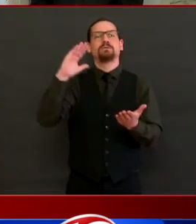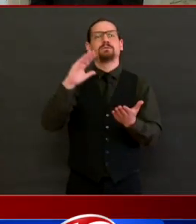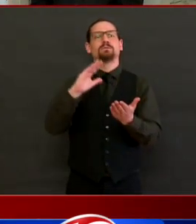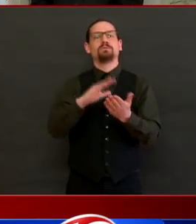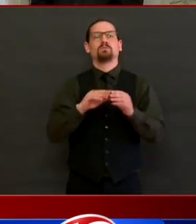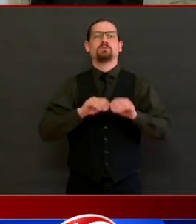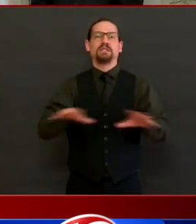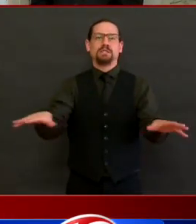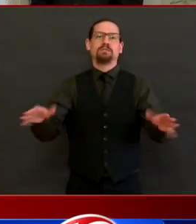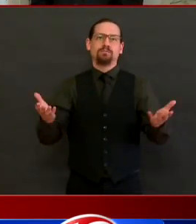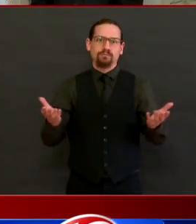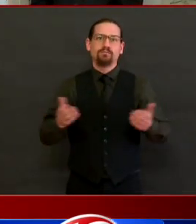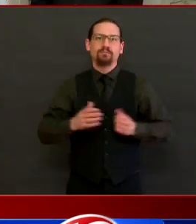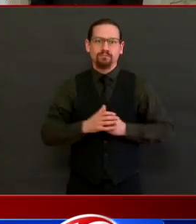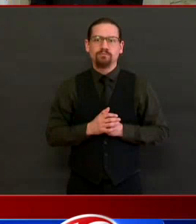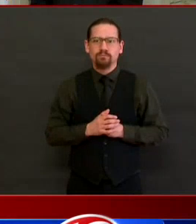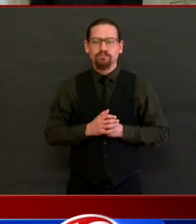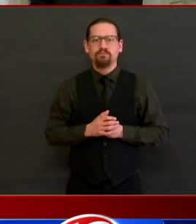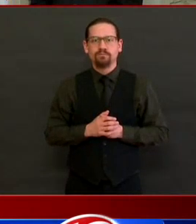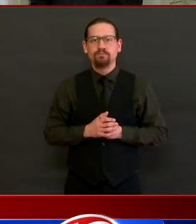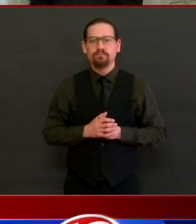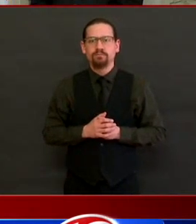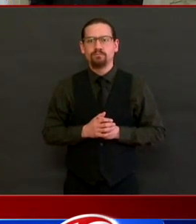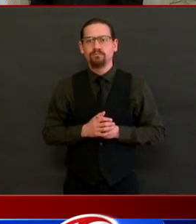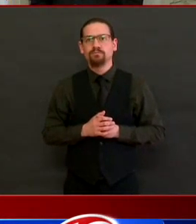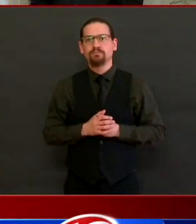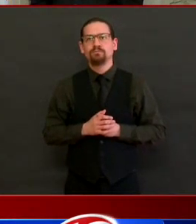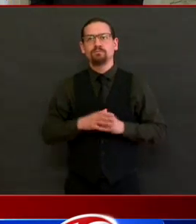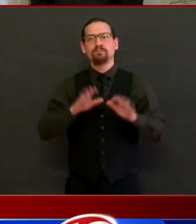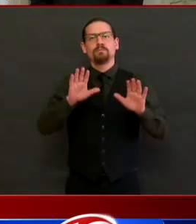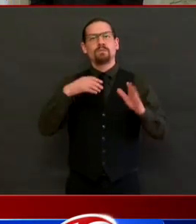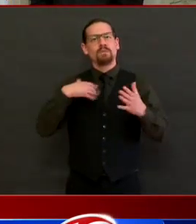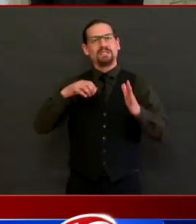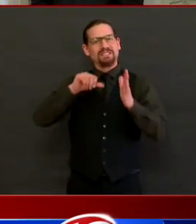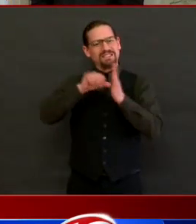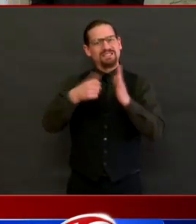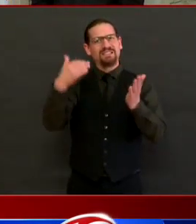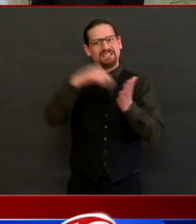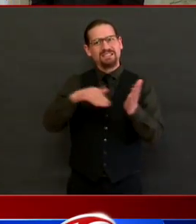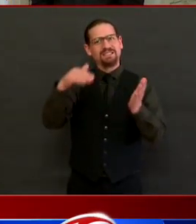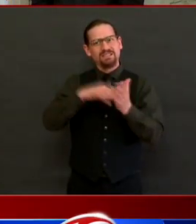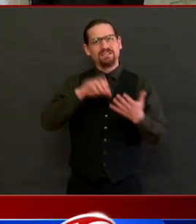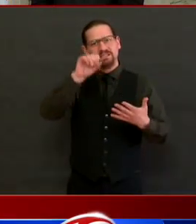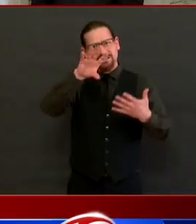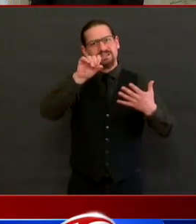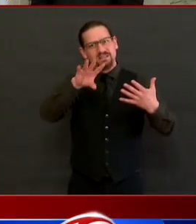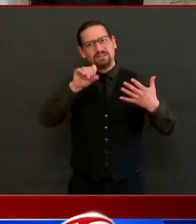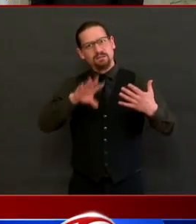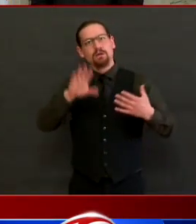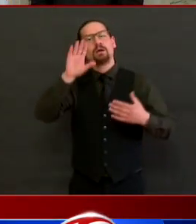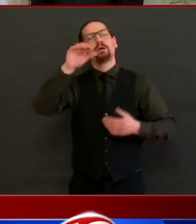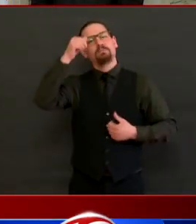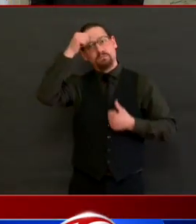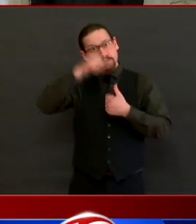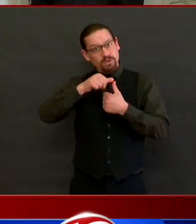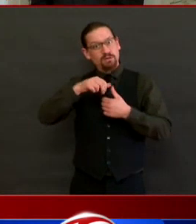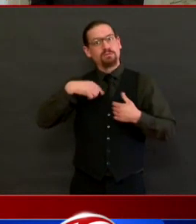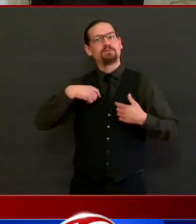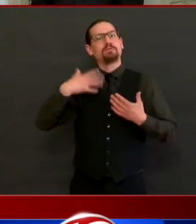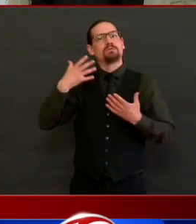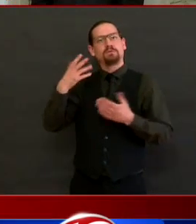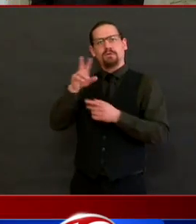occurring. We're also saying that because there are times, as we're learning with this virus, that someone may feel